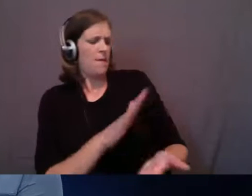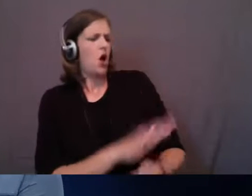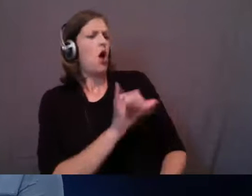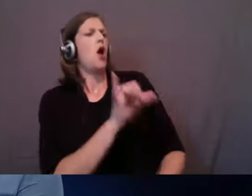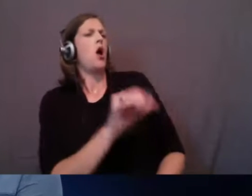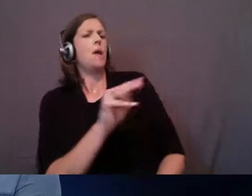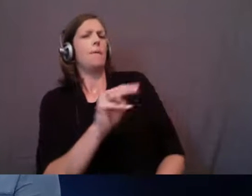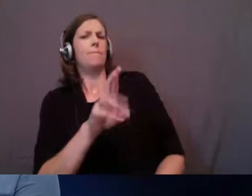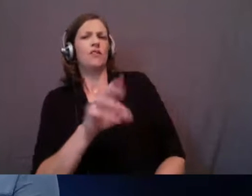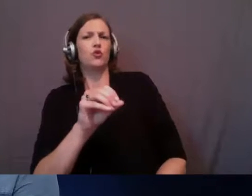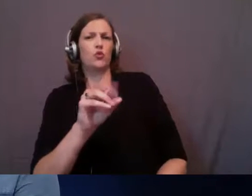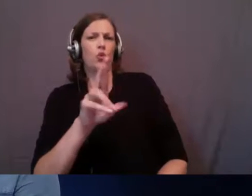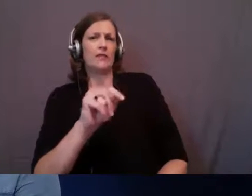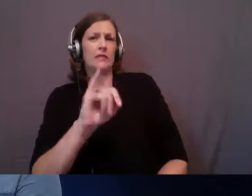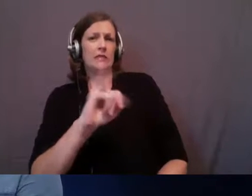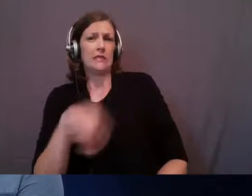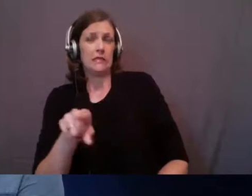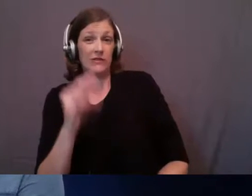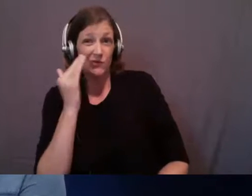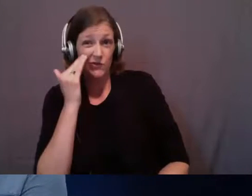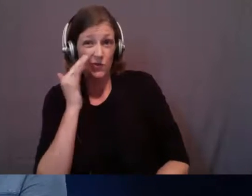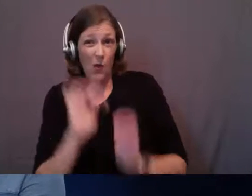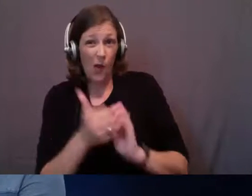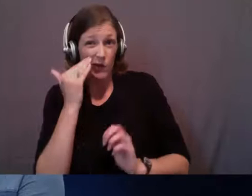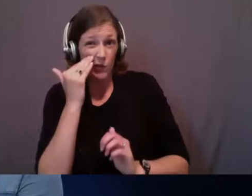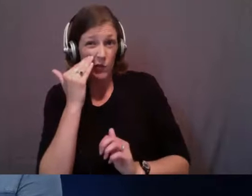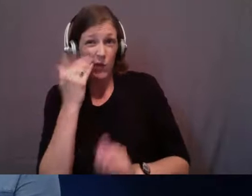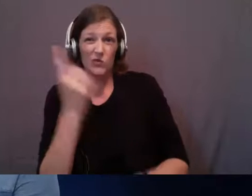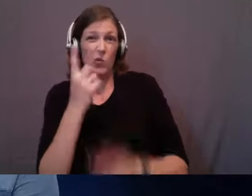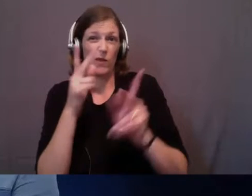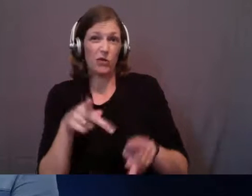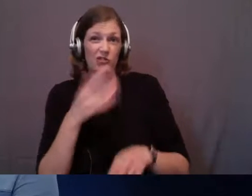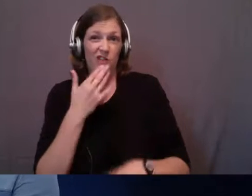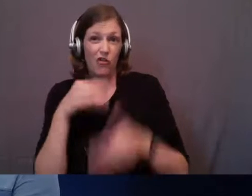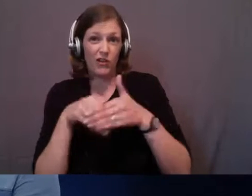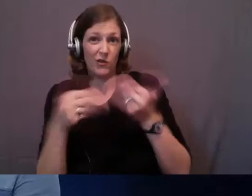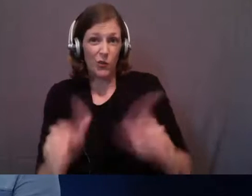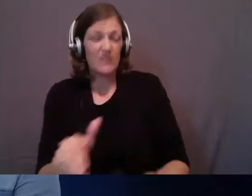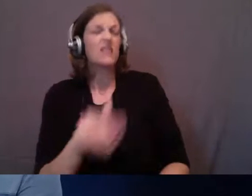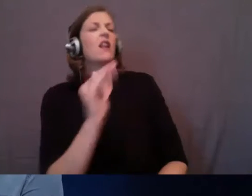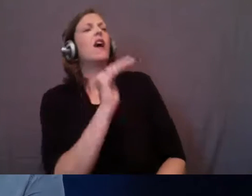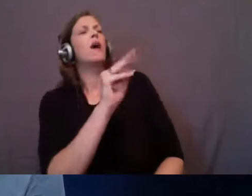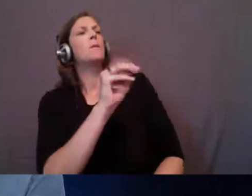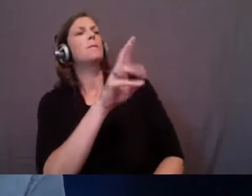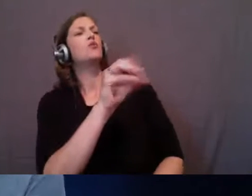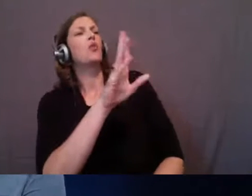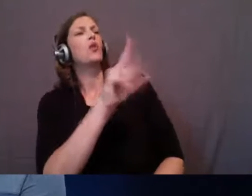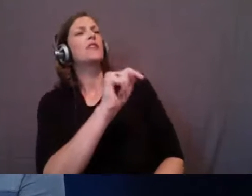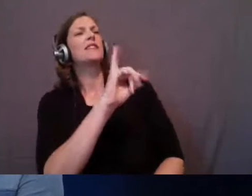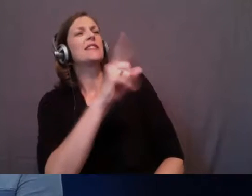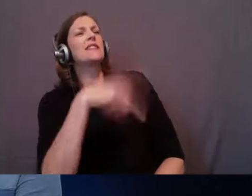Mr. Ortiz. You know how you knew I was Mr. Ortiz? I was the only person of color in the room. So he was like, Mr. Ortiz, where would you like to sit?